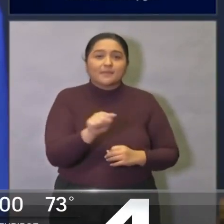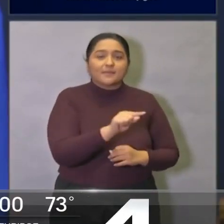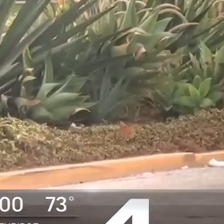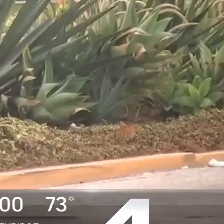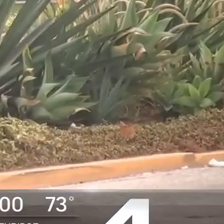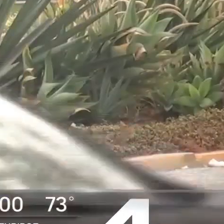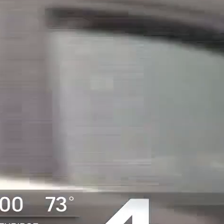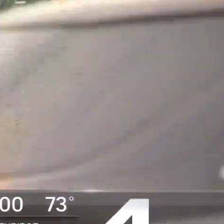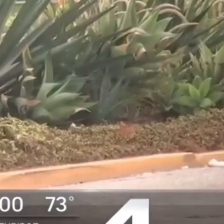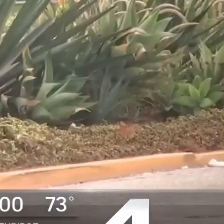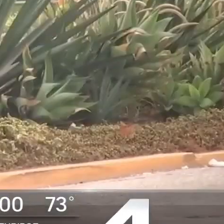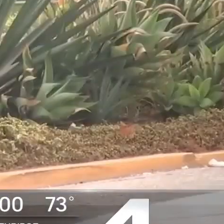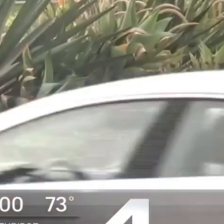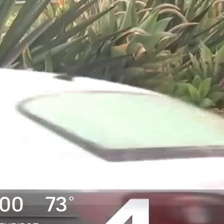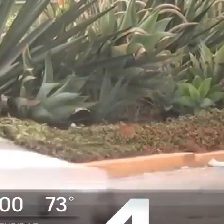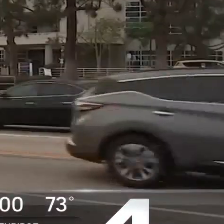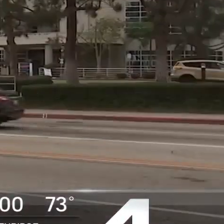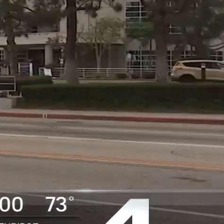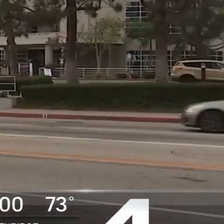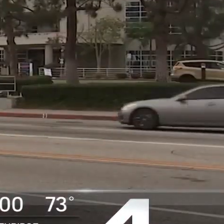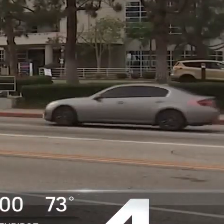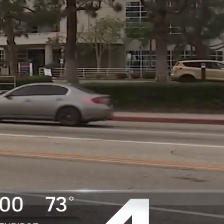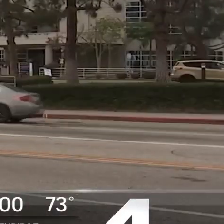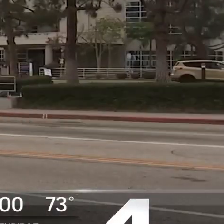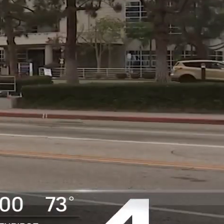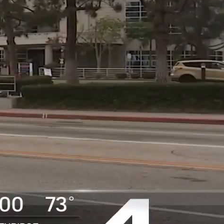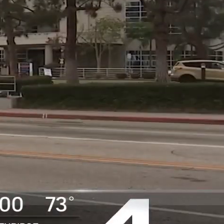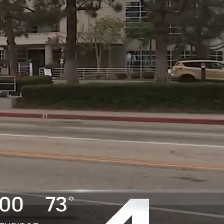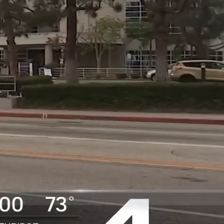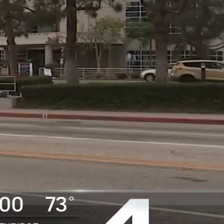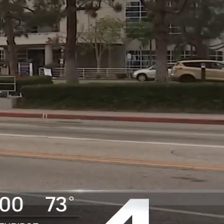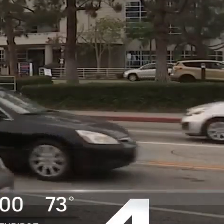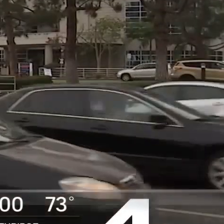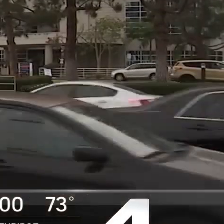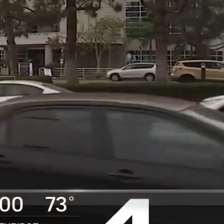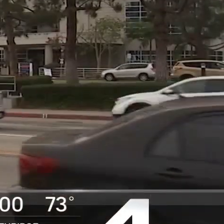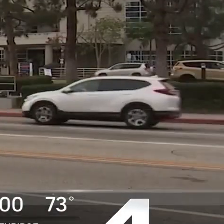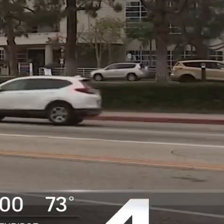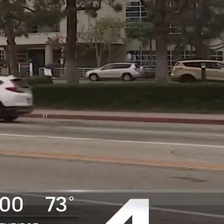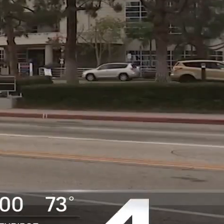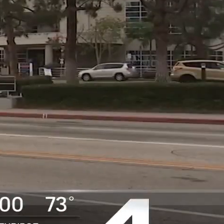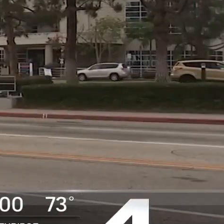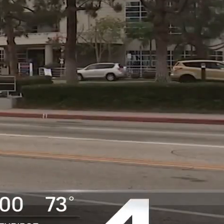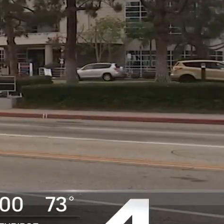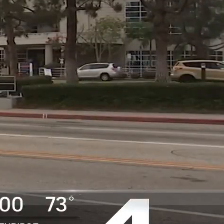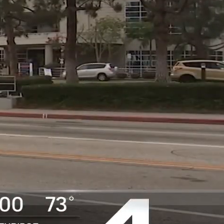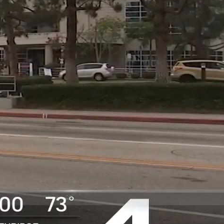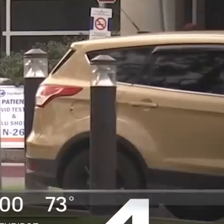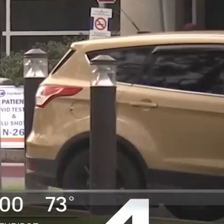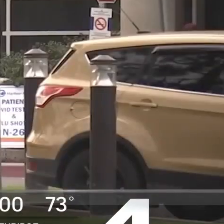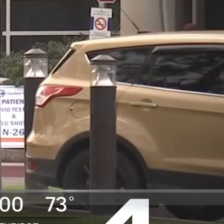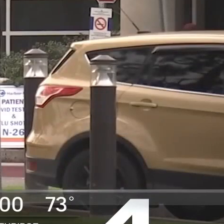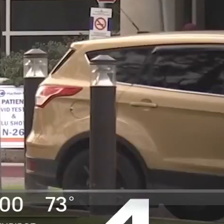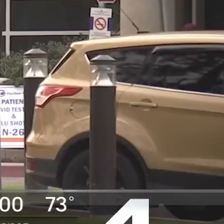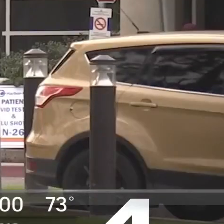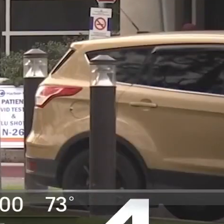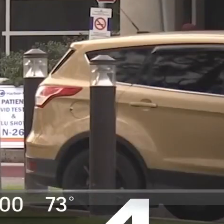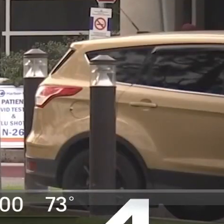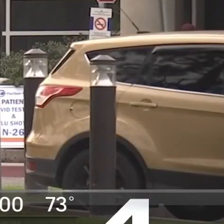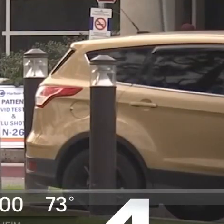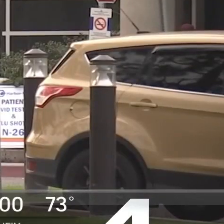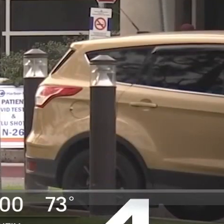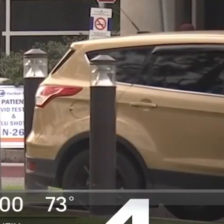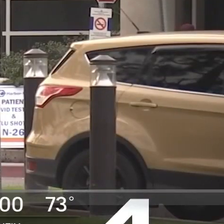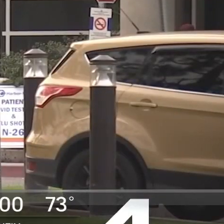front lines at Harbor UCLA Medical Center. She and colleagues struggling as never before to keep up with this relentless surge